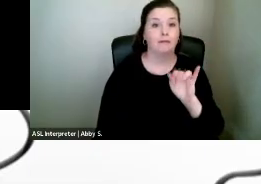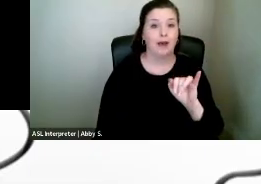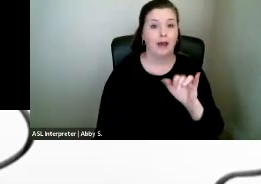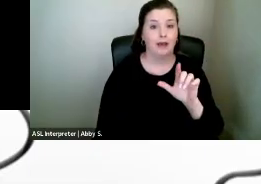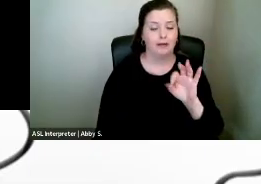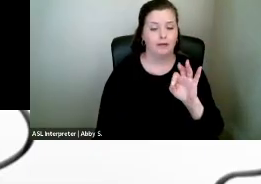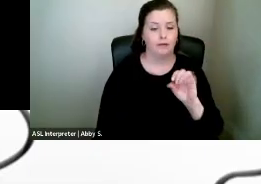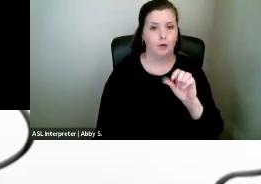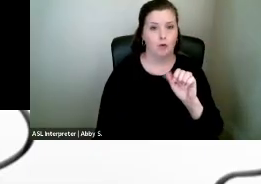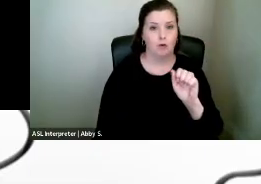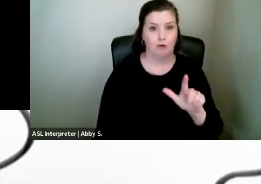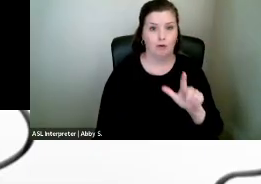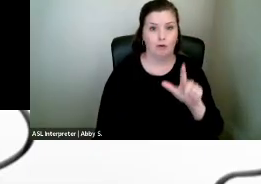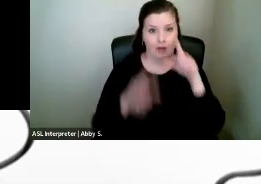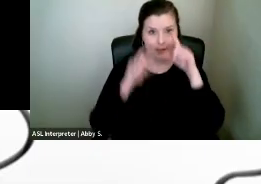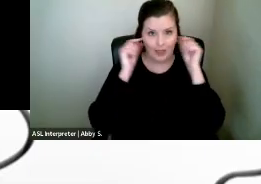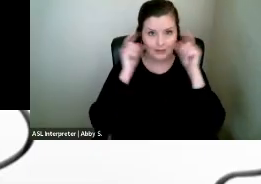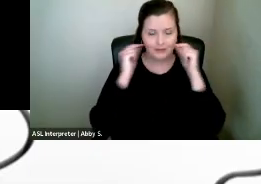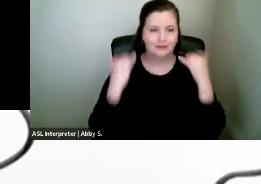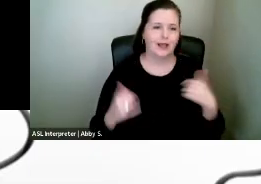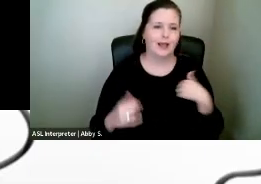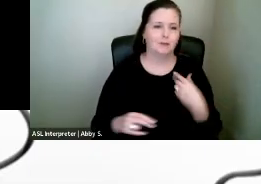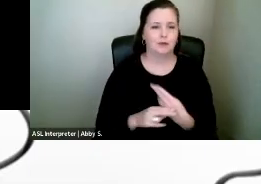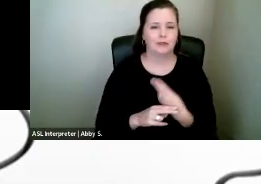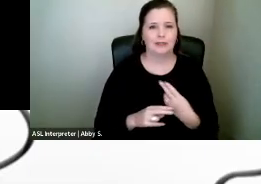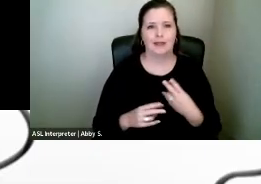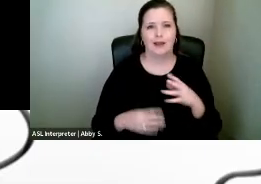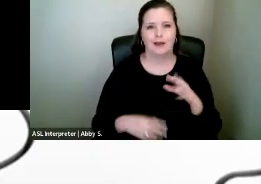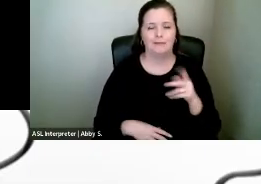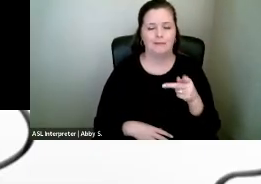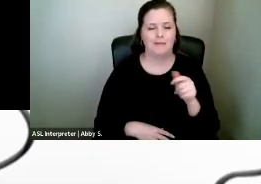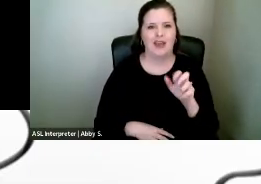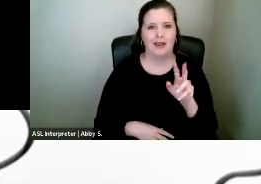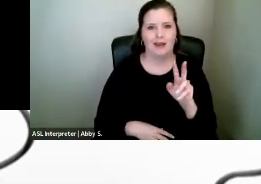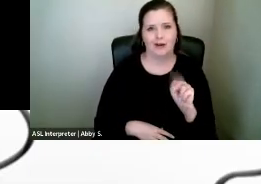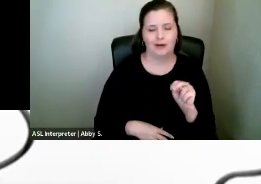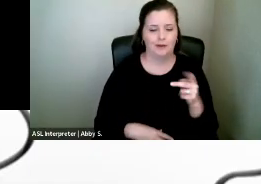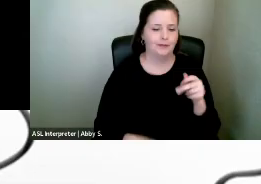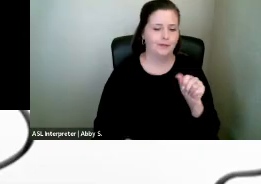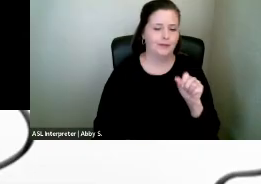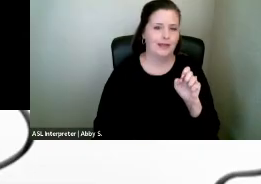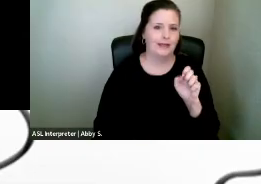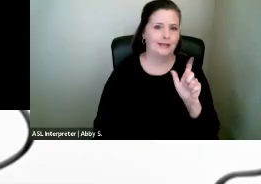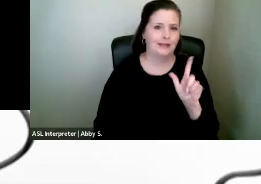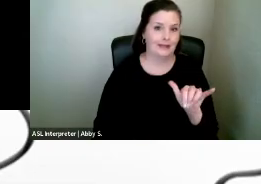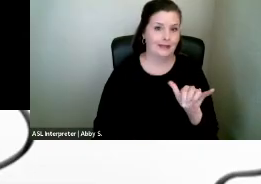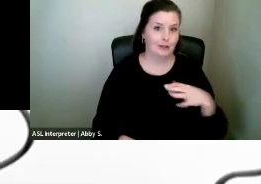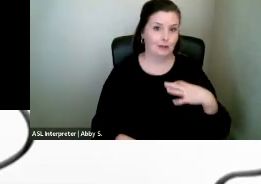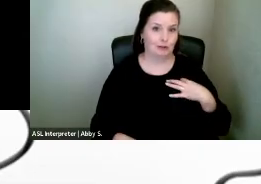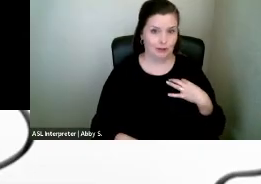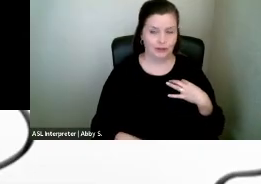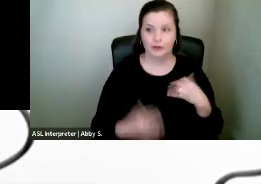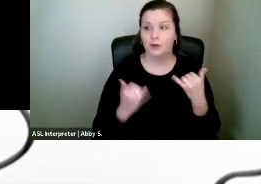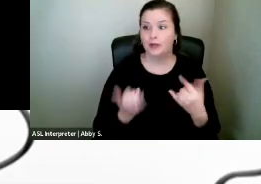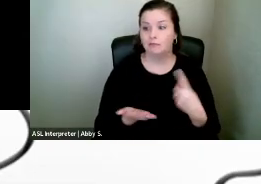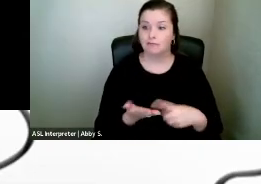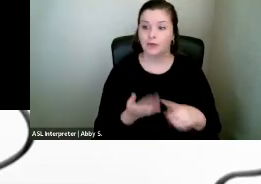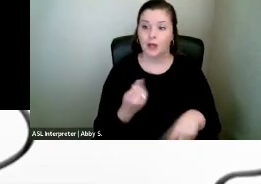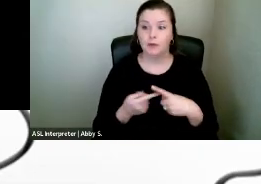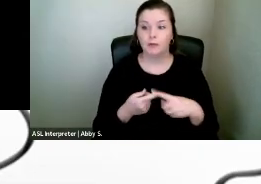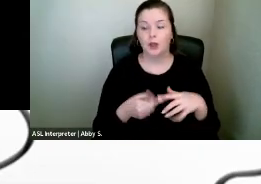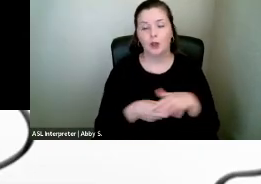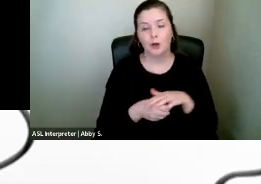paisley patterned shirt. So today I'm going to talk about local, state, community resources in the